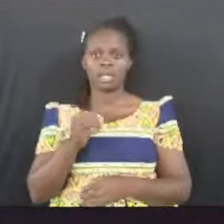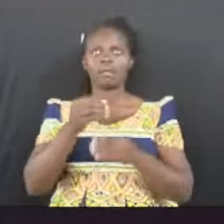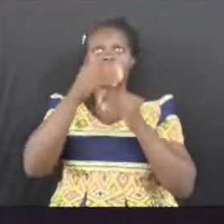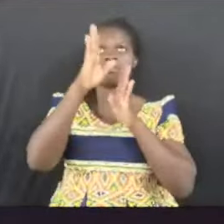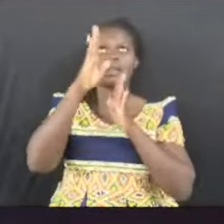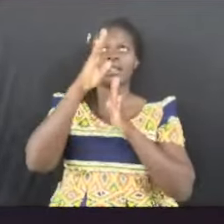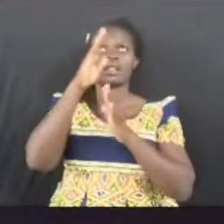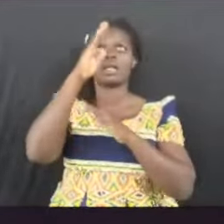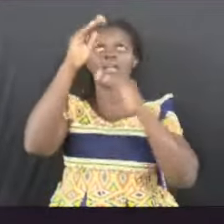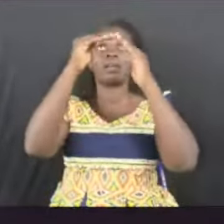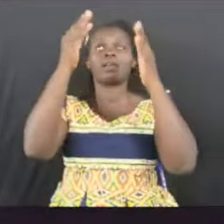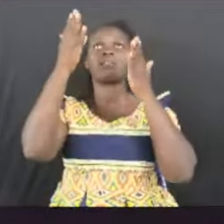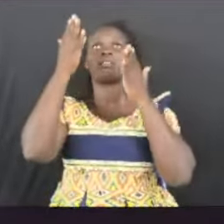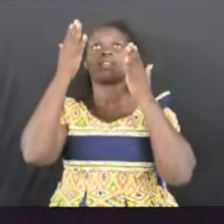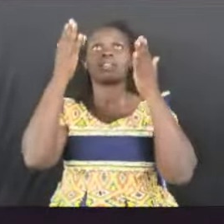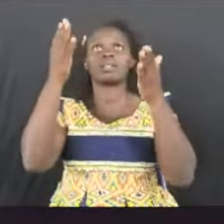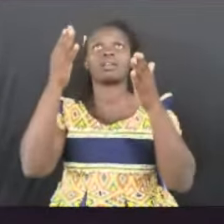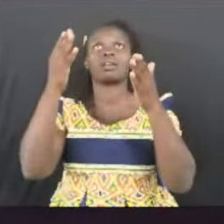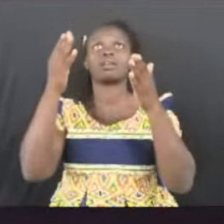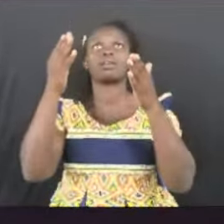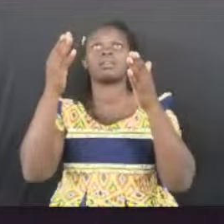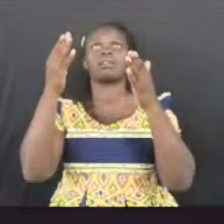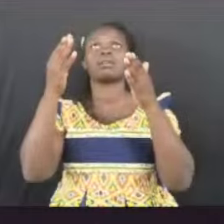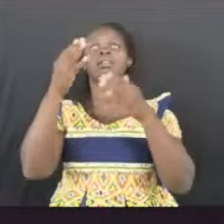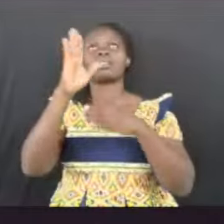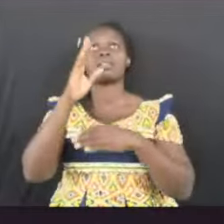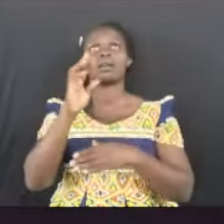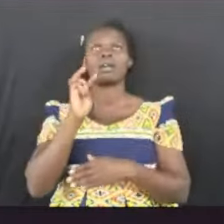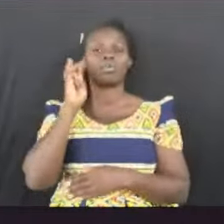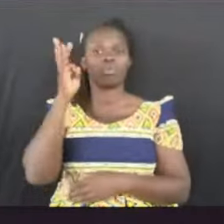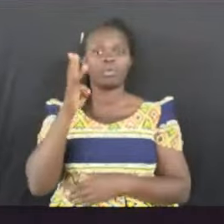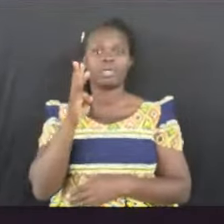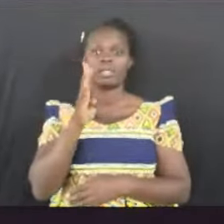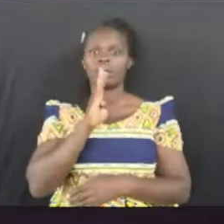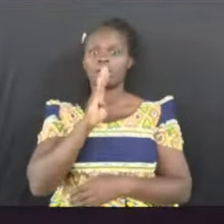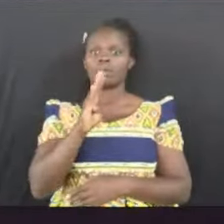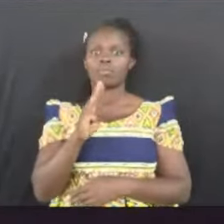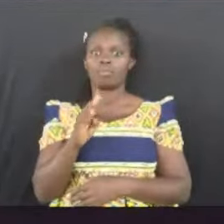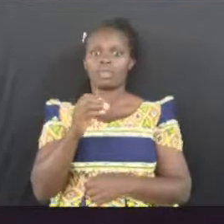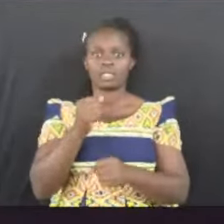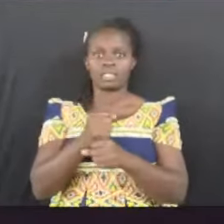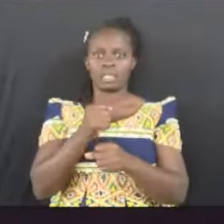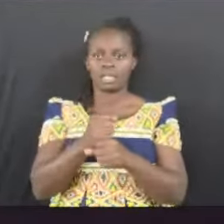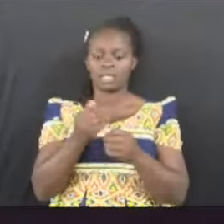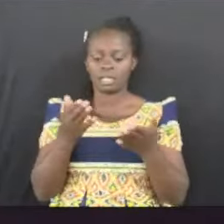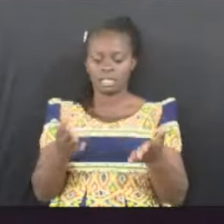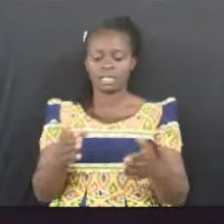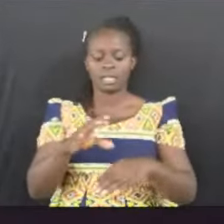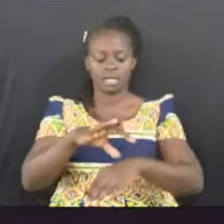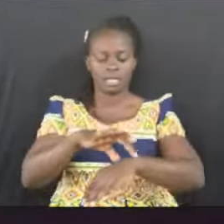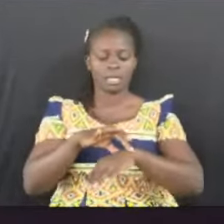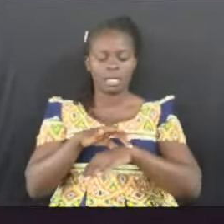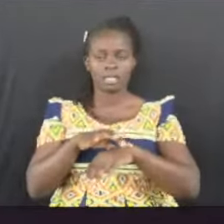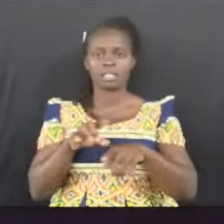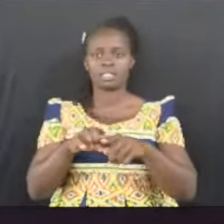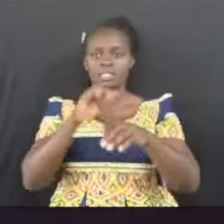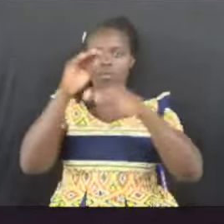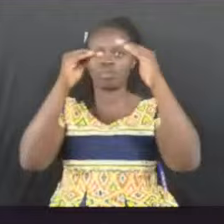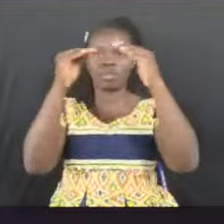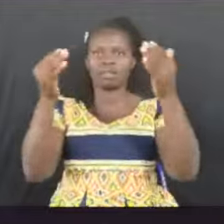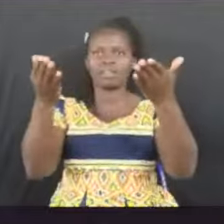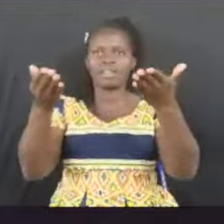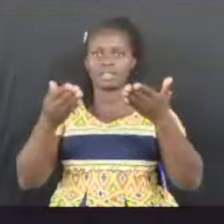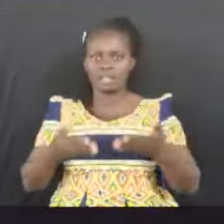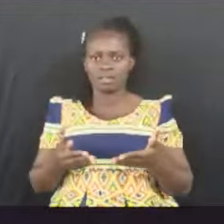name. Thy kingdom come, thy will be done on earth as it is in heaven. Right? Give us this day our daily